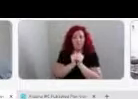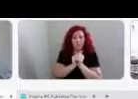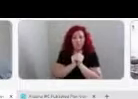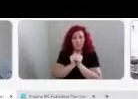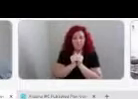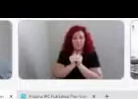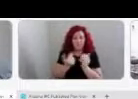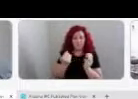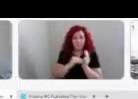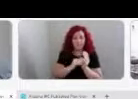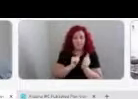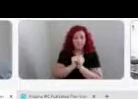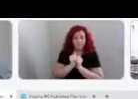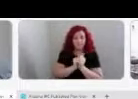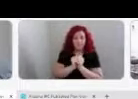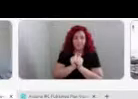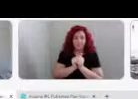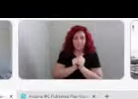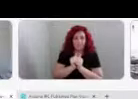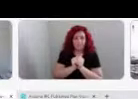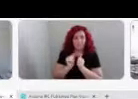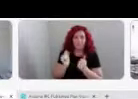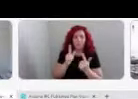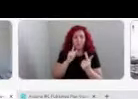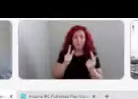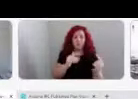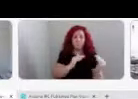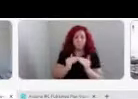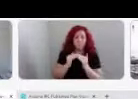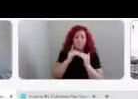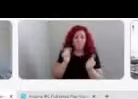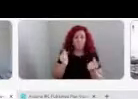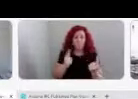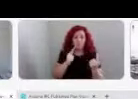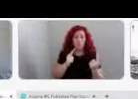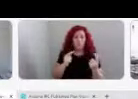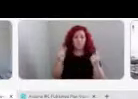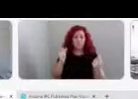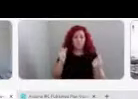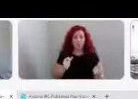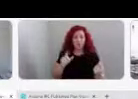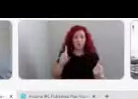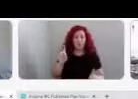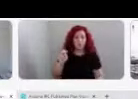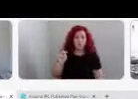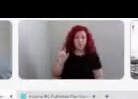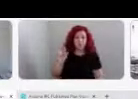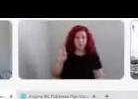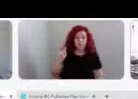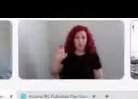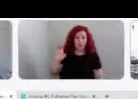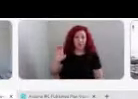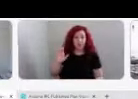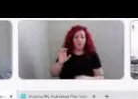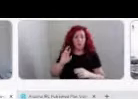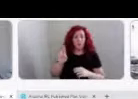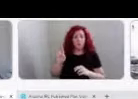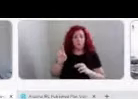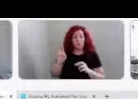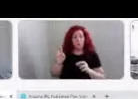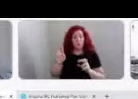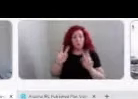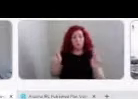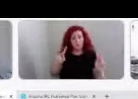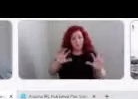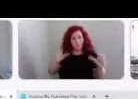again competitiveness does serve us all it's the power of a democratic republic and the power of an independent commission which serves to